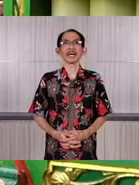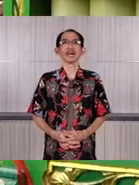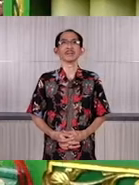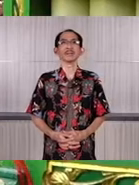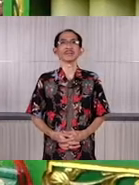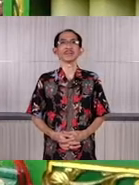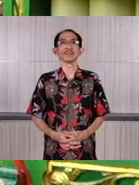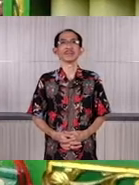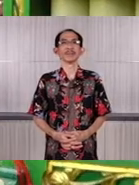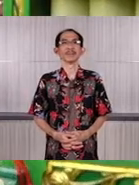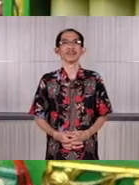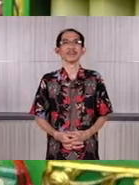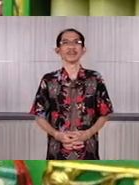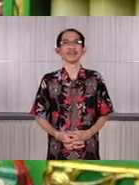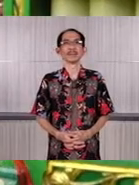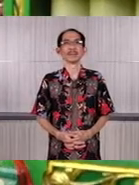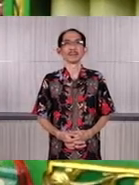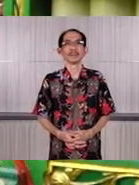breathing out,